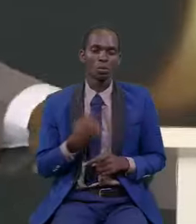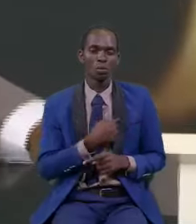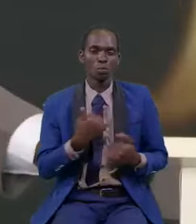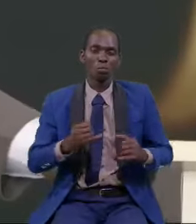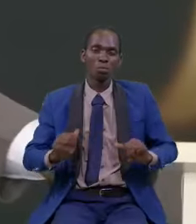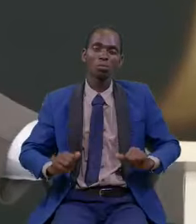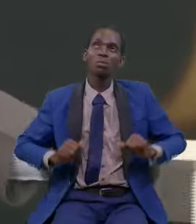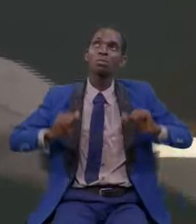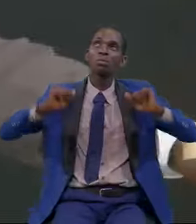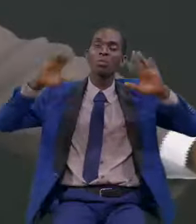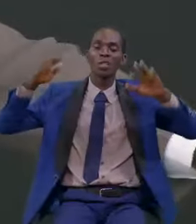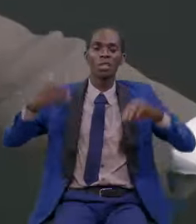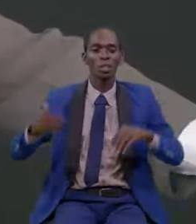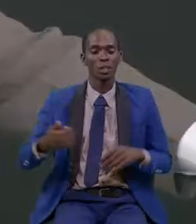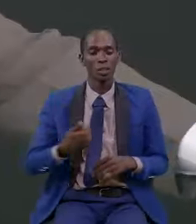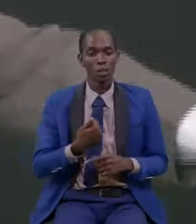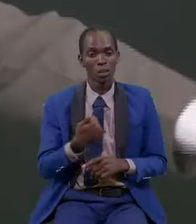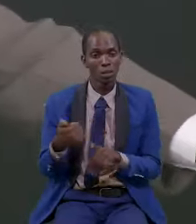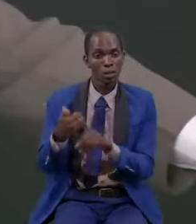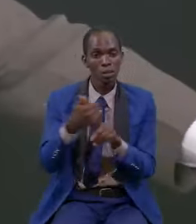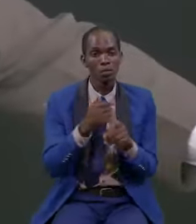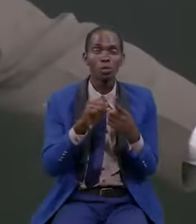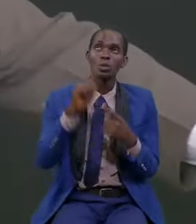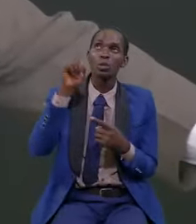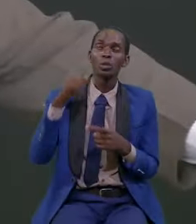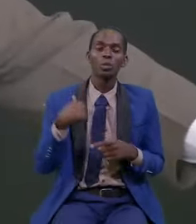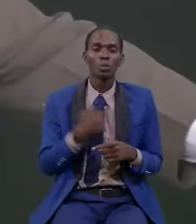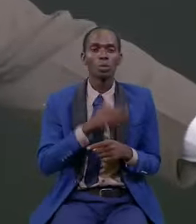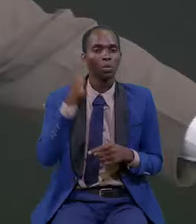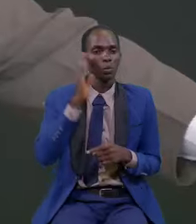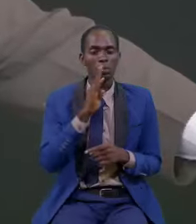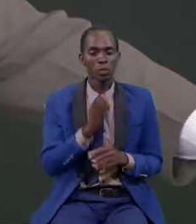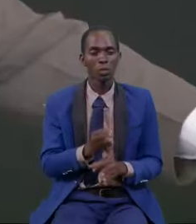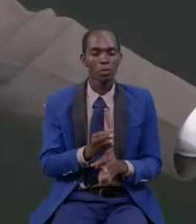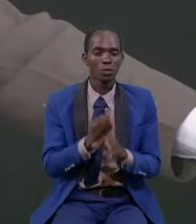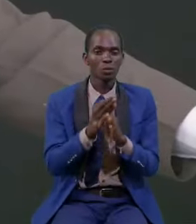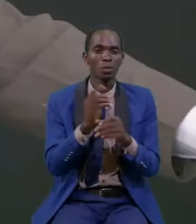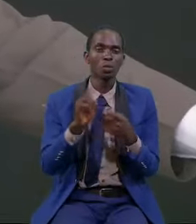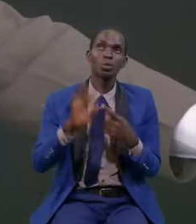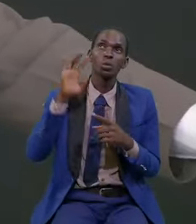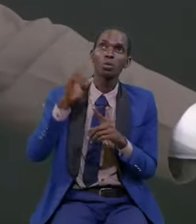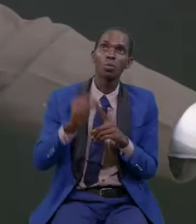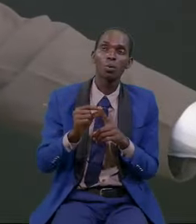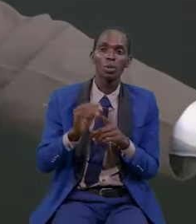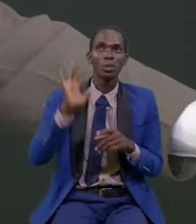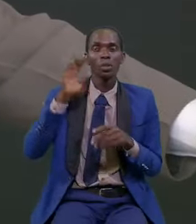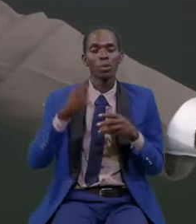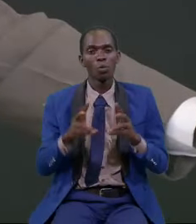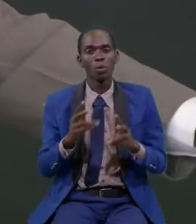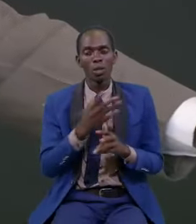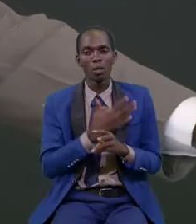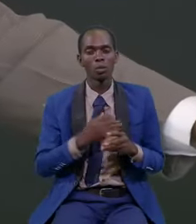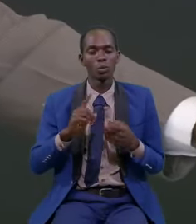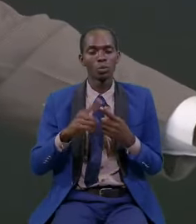be faithful to his word. We'll be faithful in his way. We'll be faithful to the revelation of his will. And